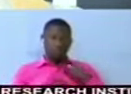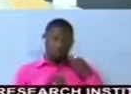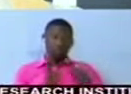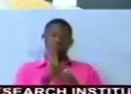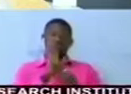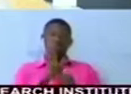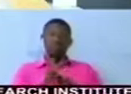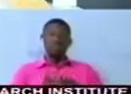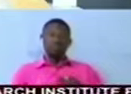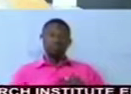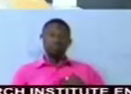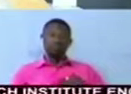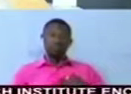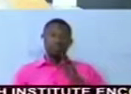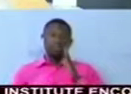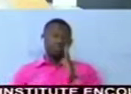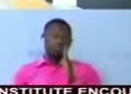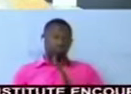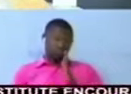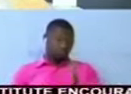were saying that you are a patriotic citizen.